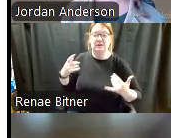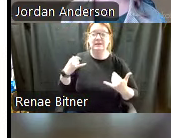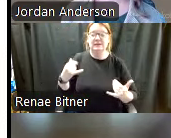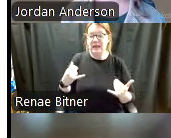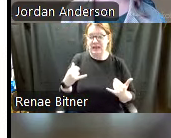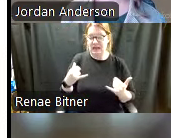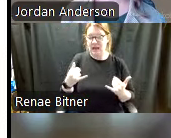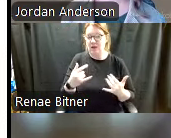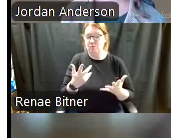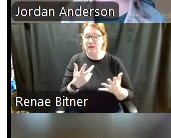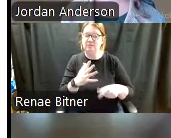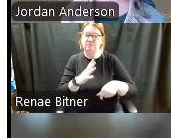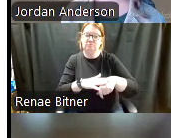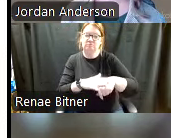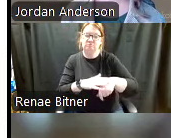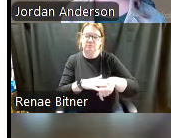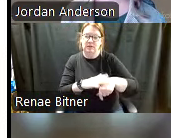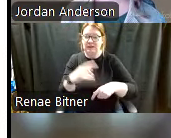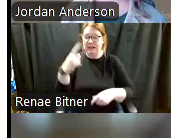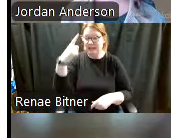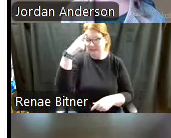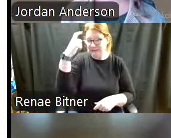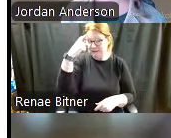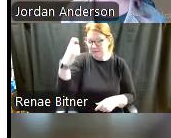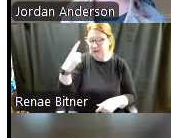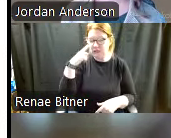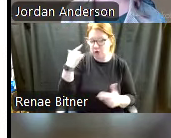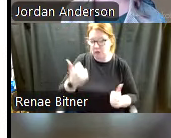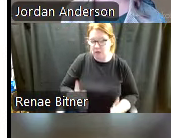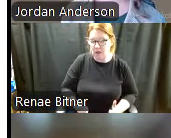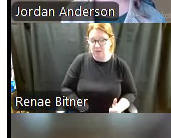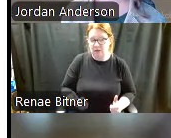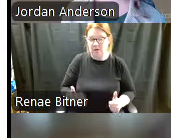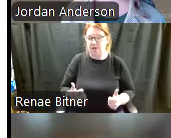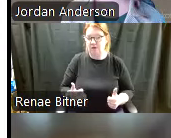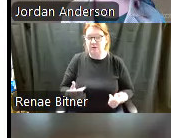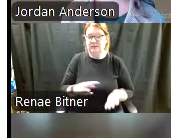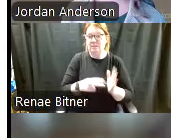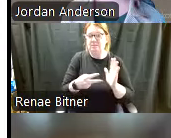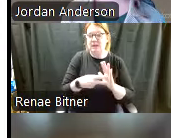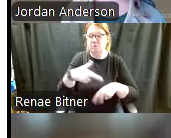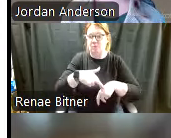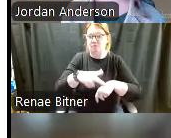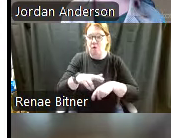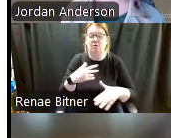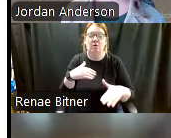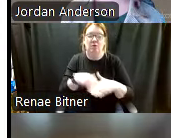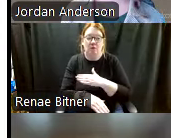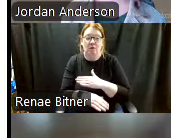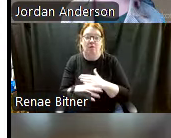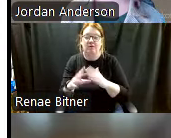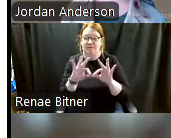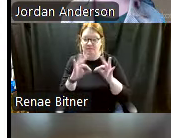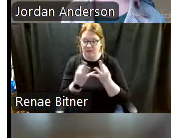even if they have a suspected hearing loss, not that they're putting a referral into us or that we would start we would enroll the family in our